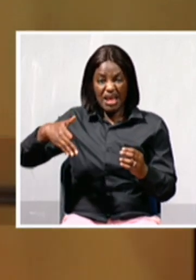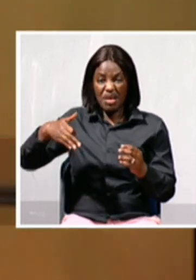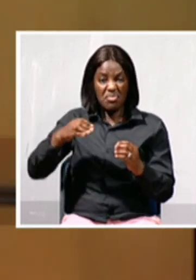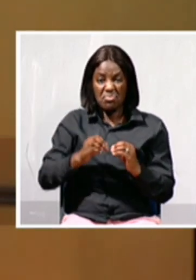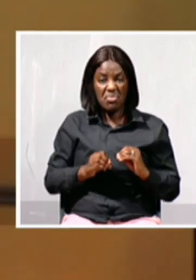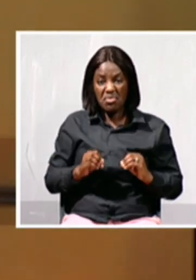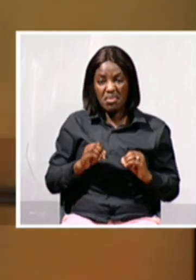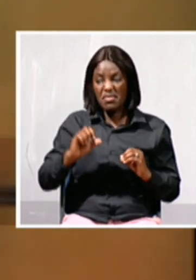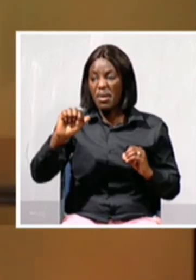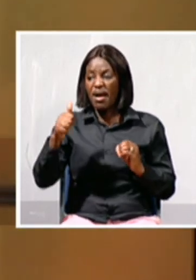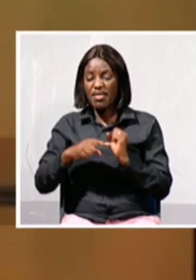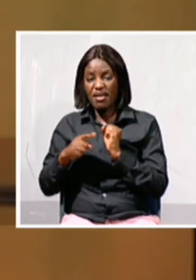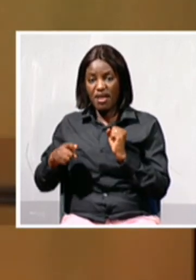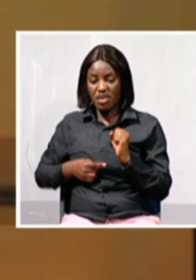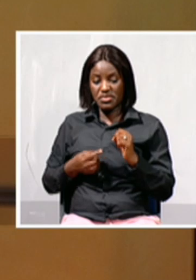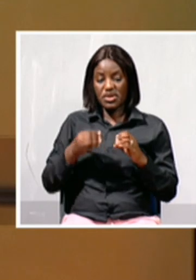Don't you think